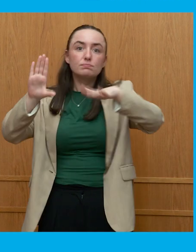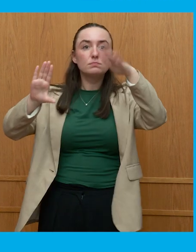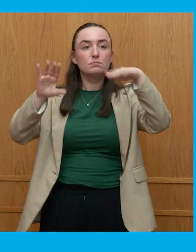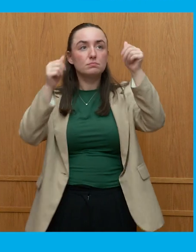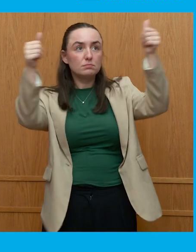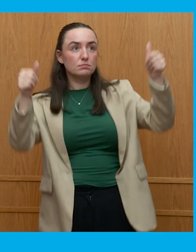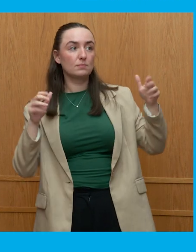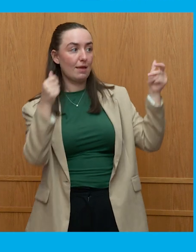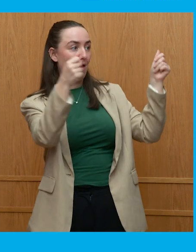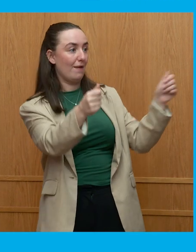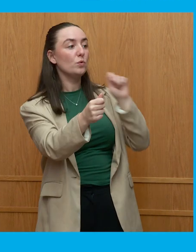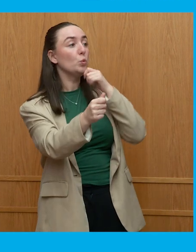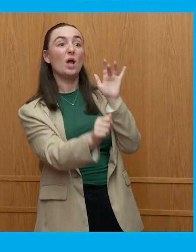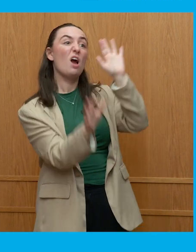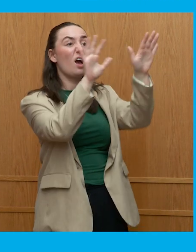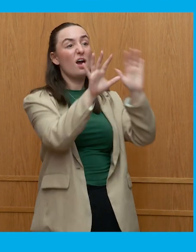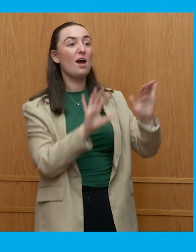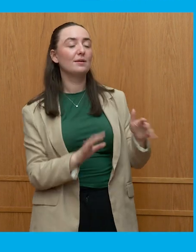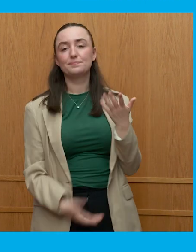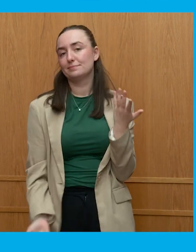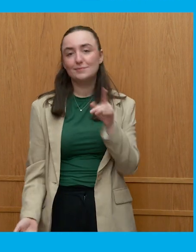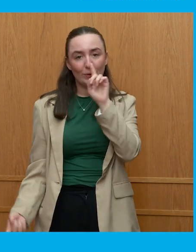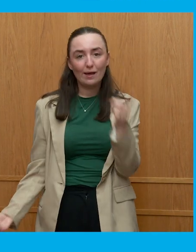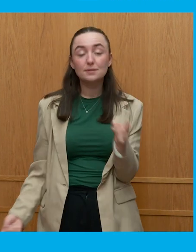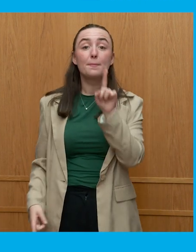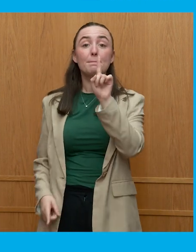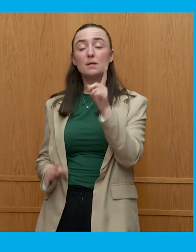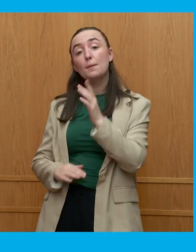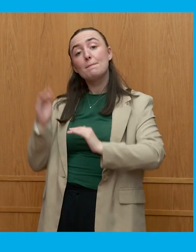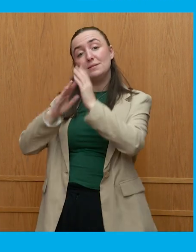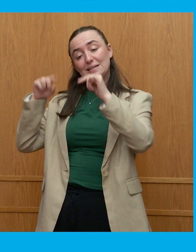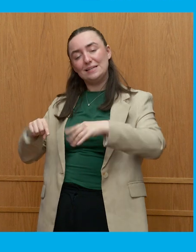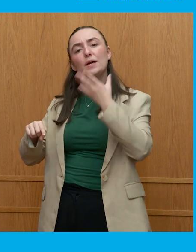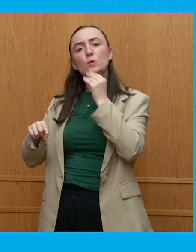building and the times change, then you have to adapt it.